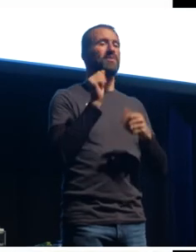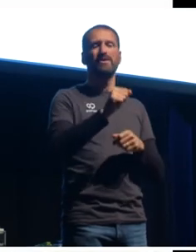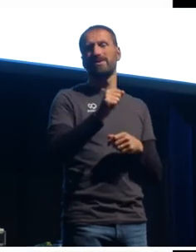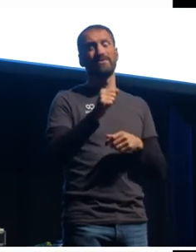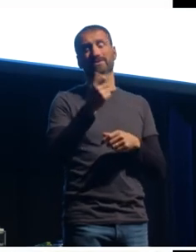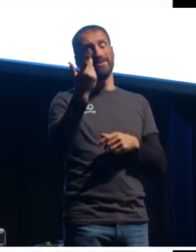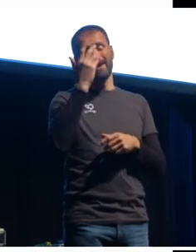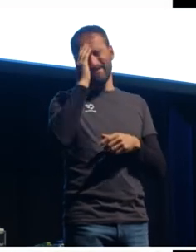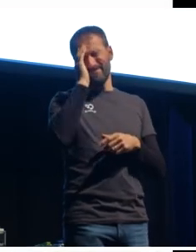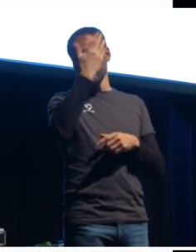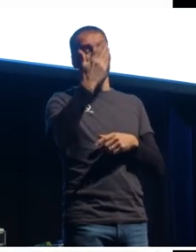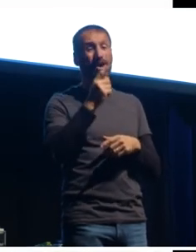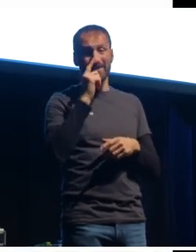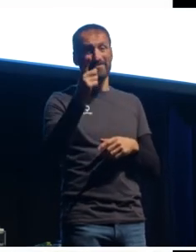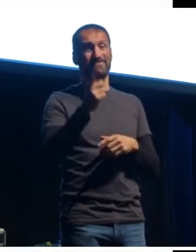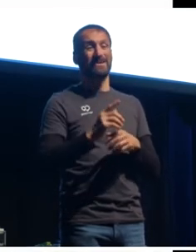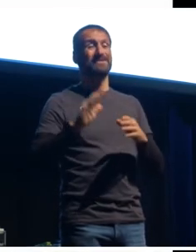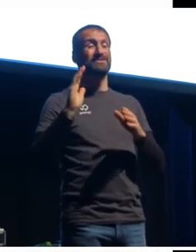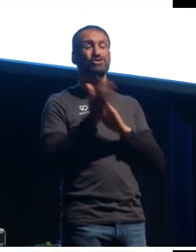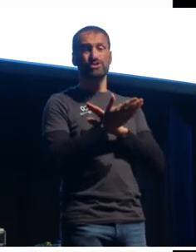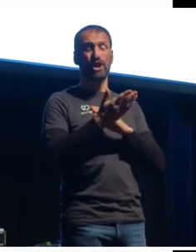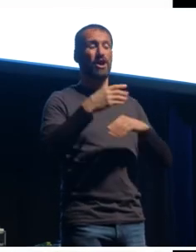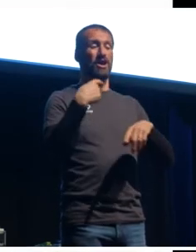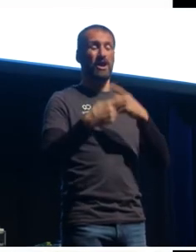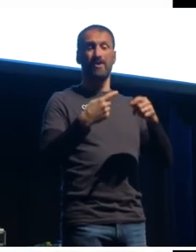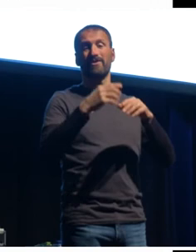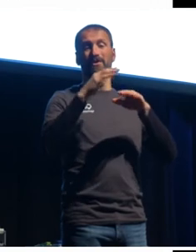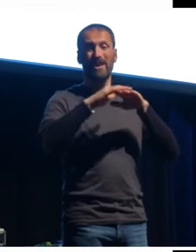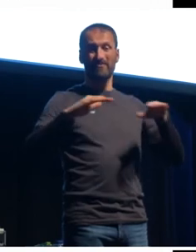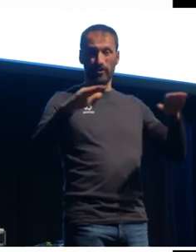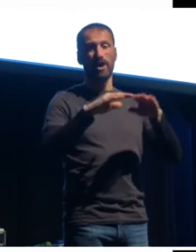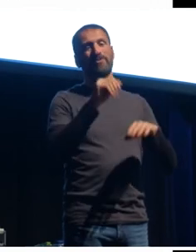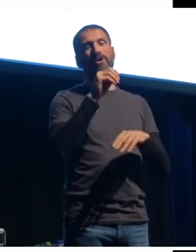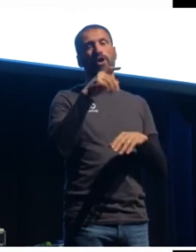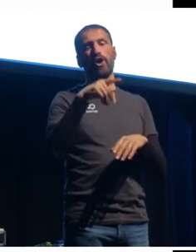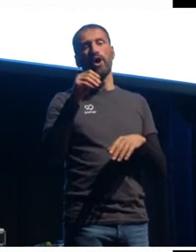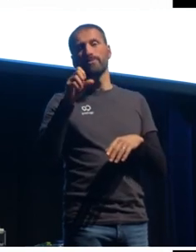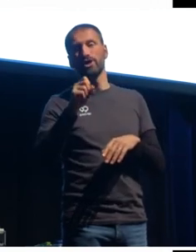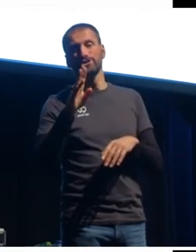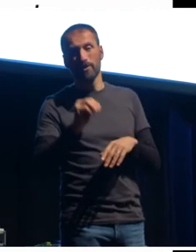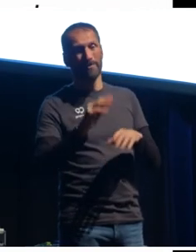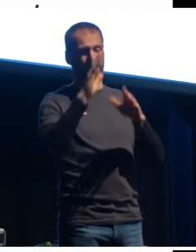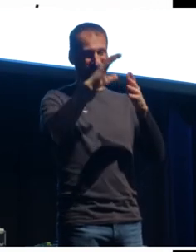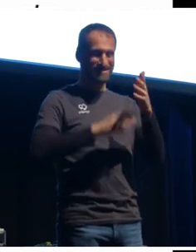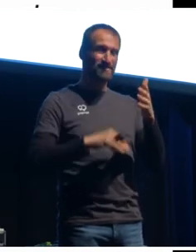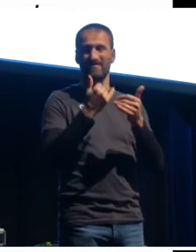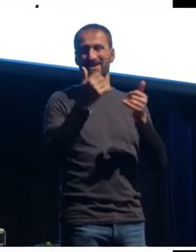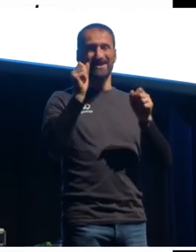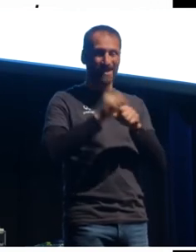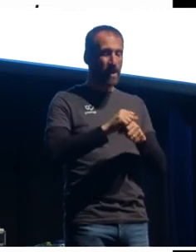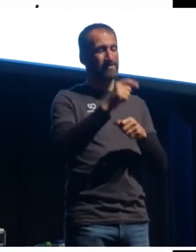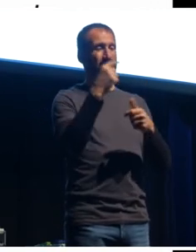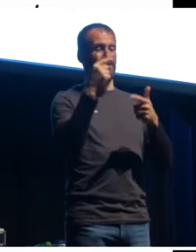breaking platform just using opossum, this npm library that you can check out.